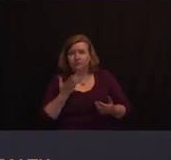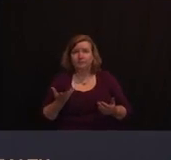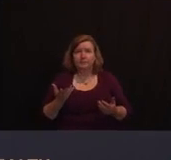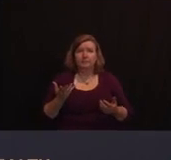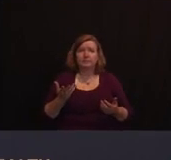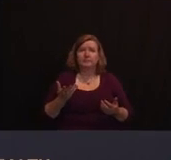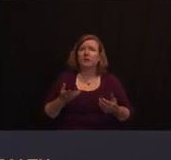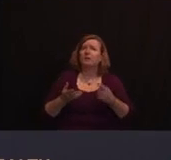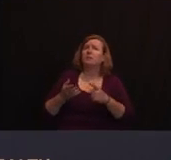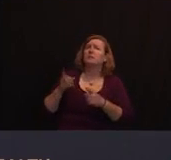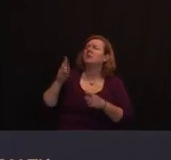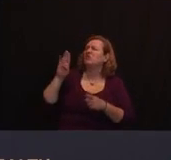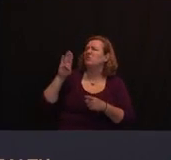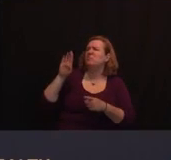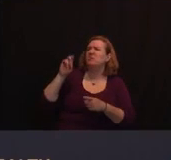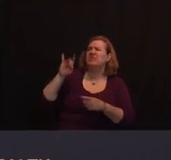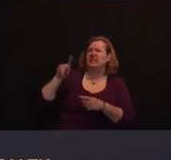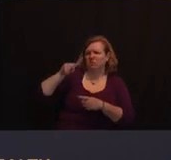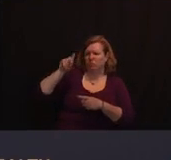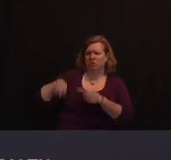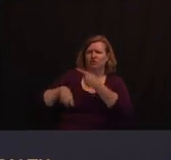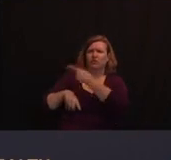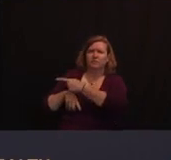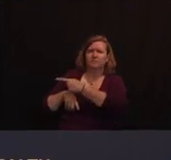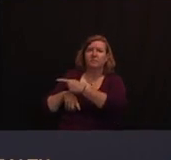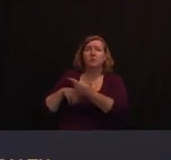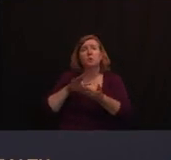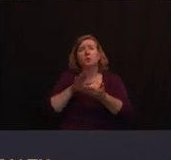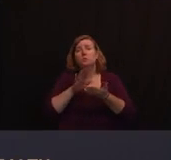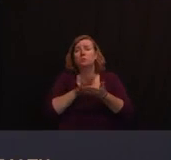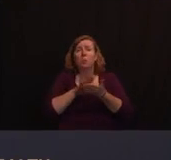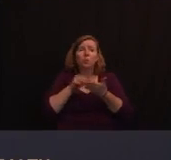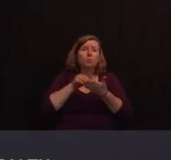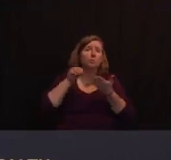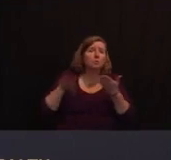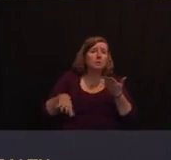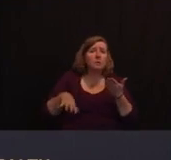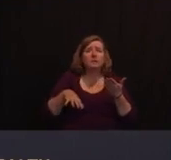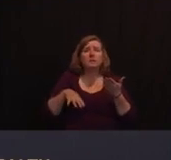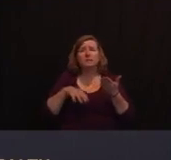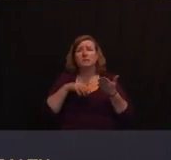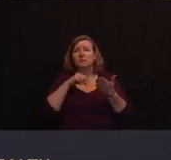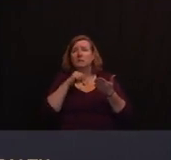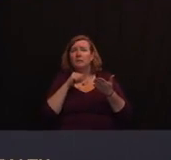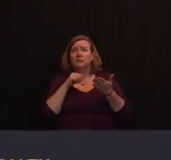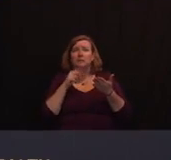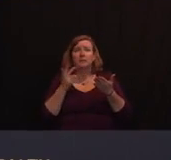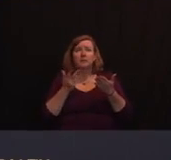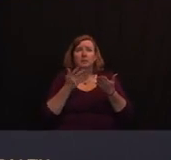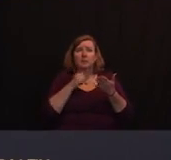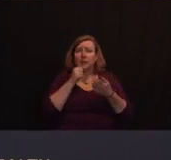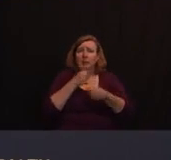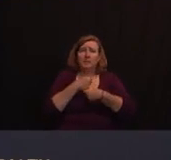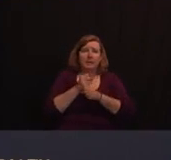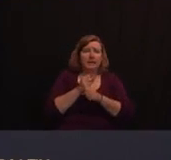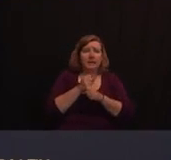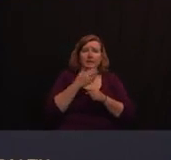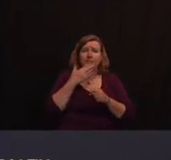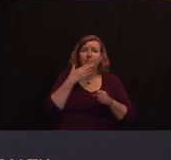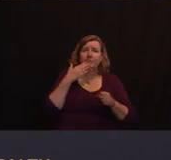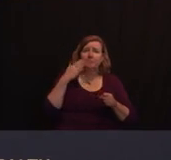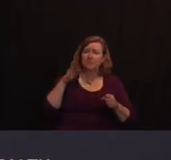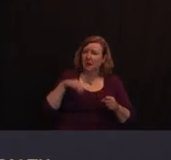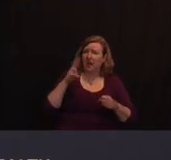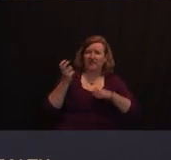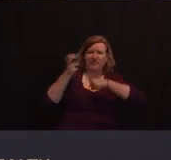since students, schools, and children didn't end up being the virus vectors that we feared, was it a mistake to close schools down